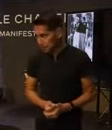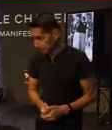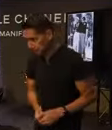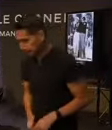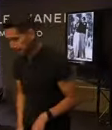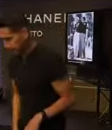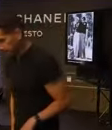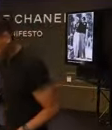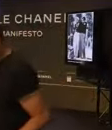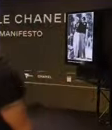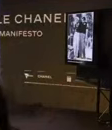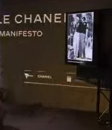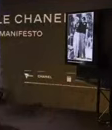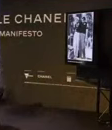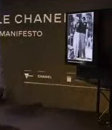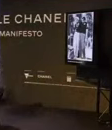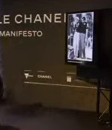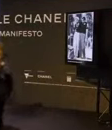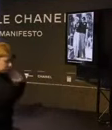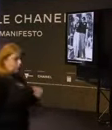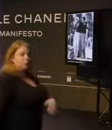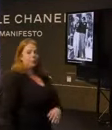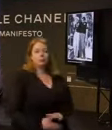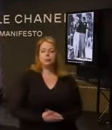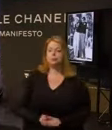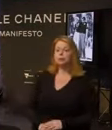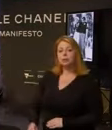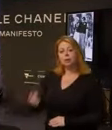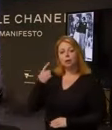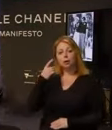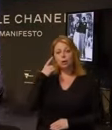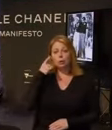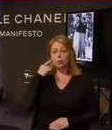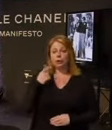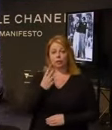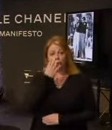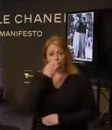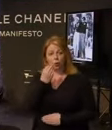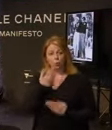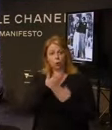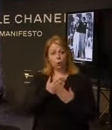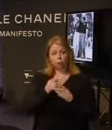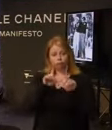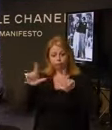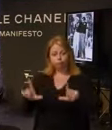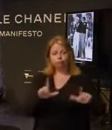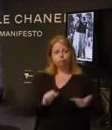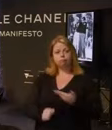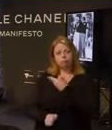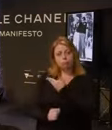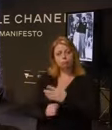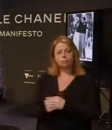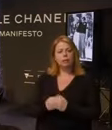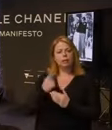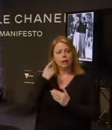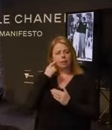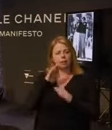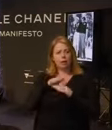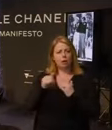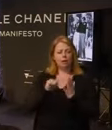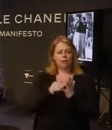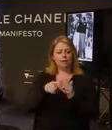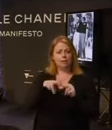the current image on screen too, it's also a good reminder to think about the role she herself had